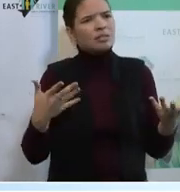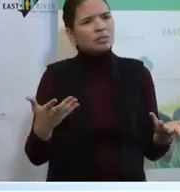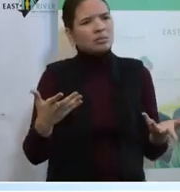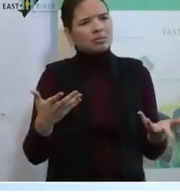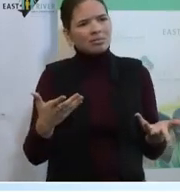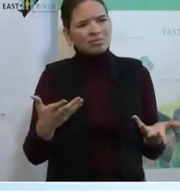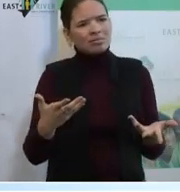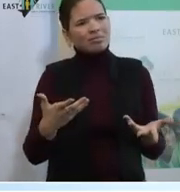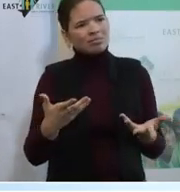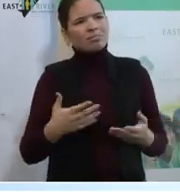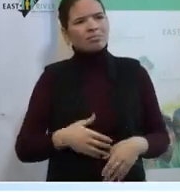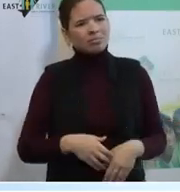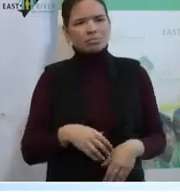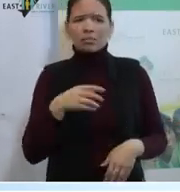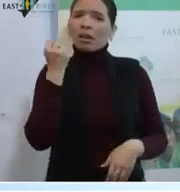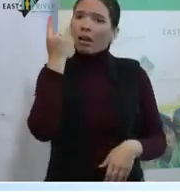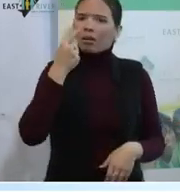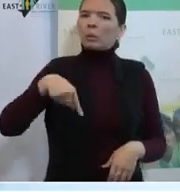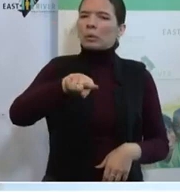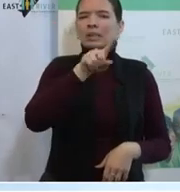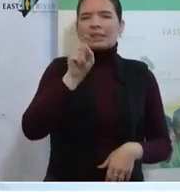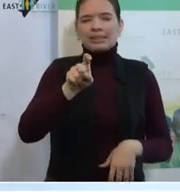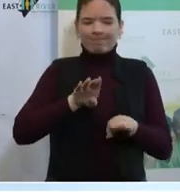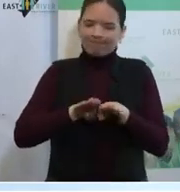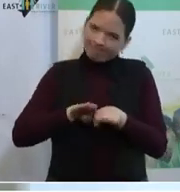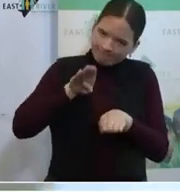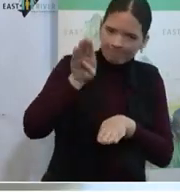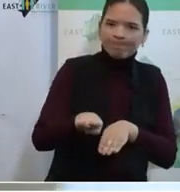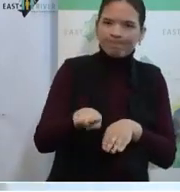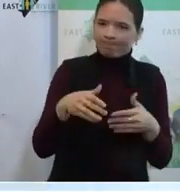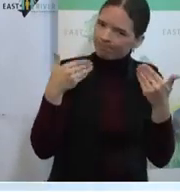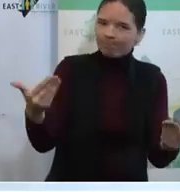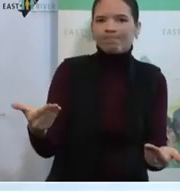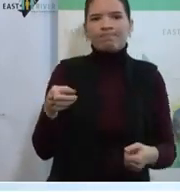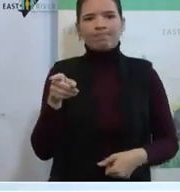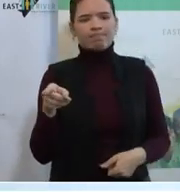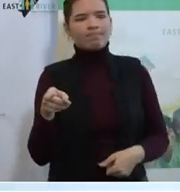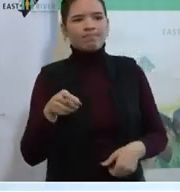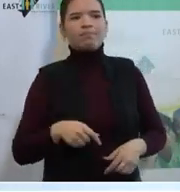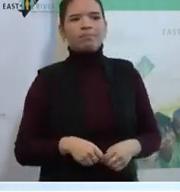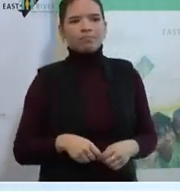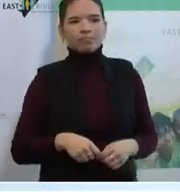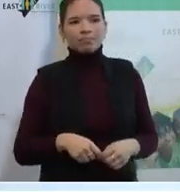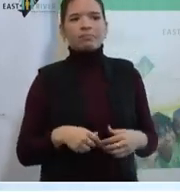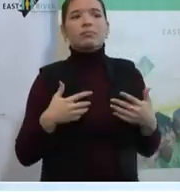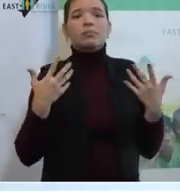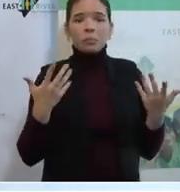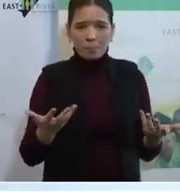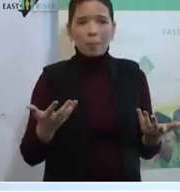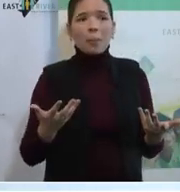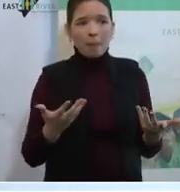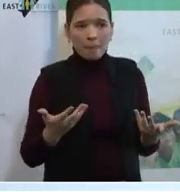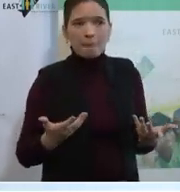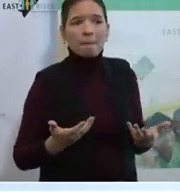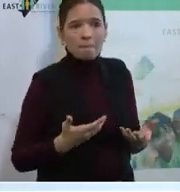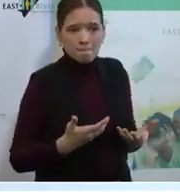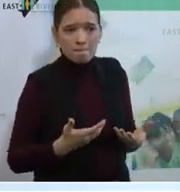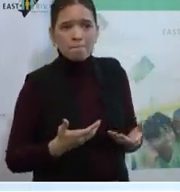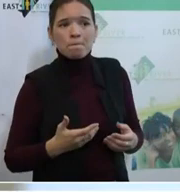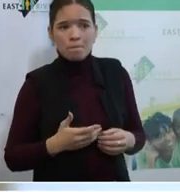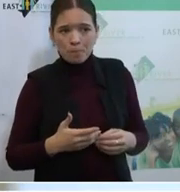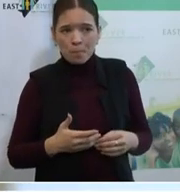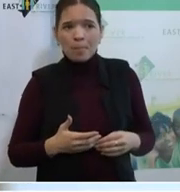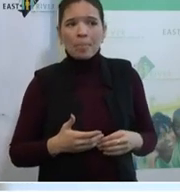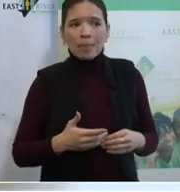And especially in DPR's case, because right now we want to get back to our hours all over the city. But